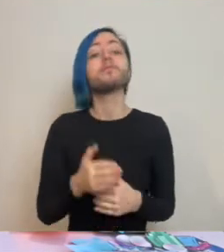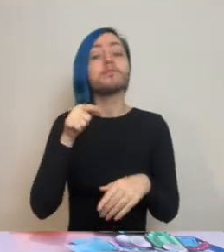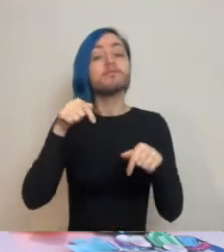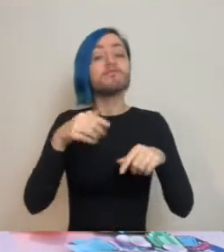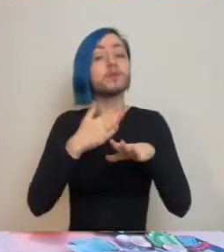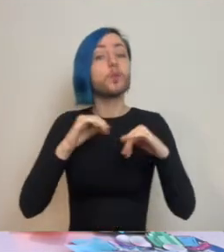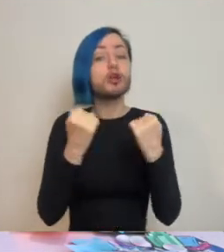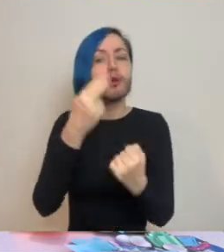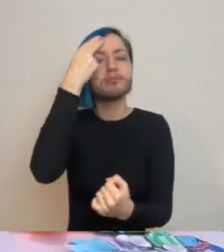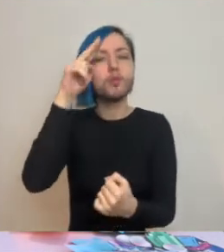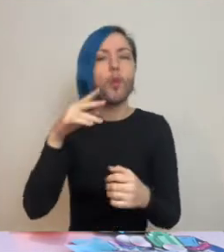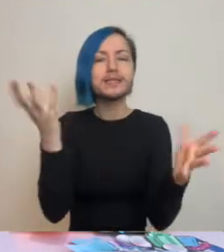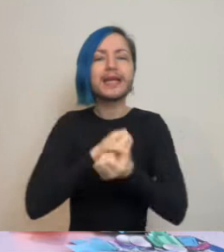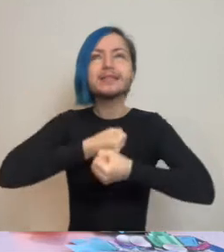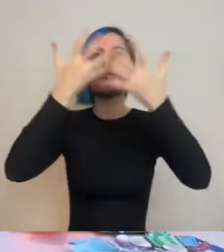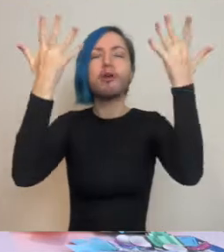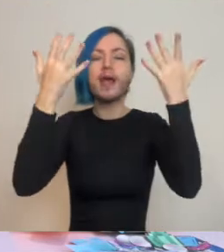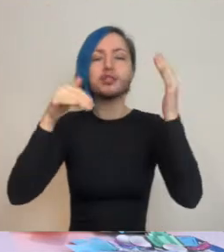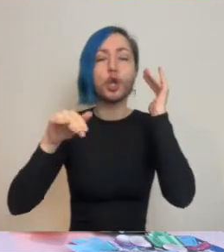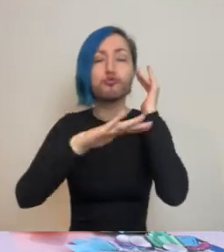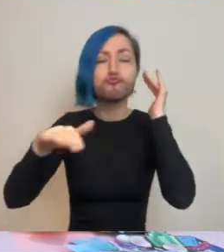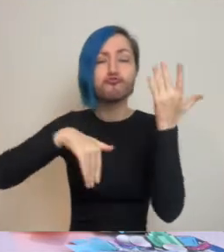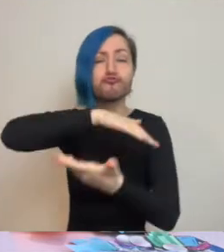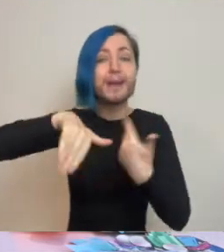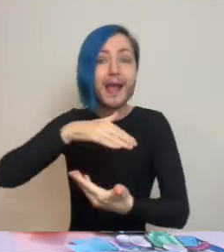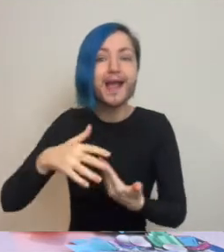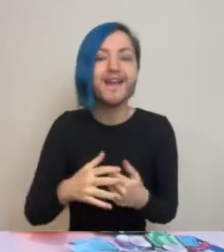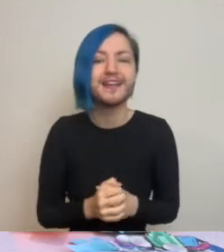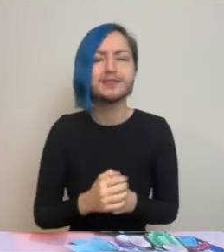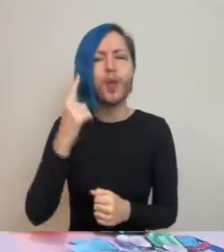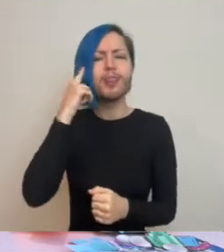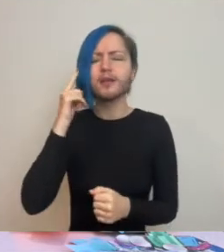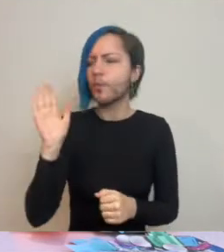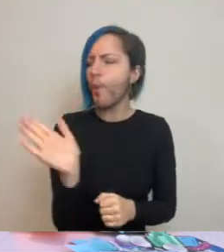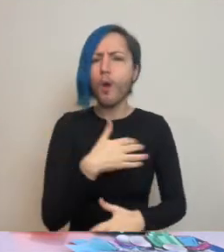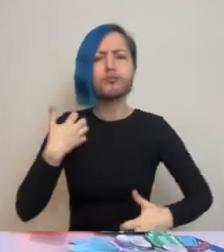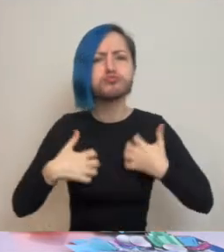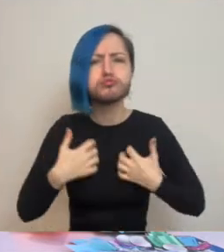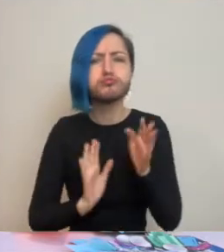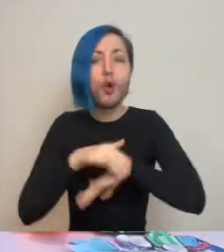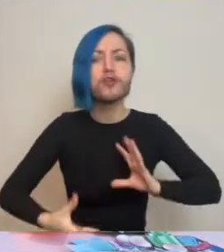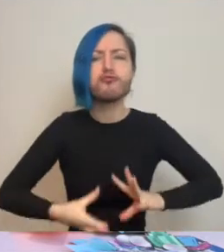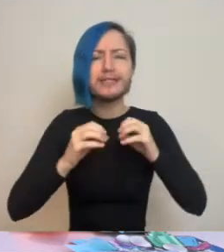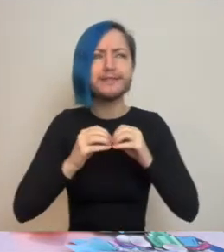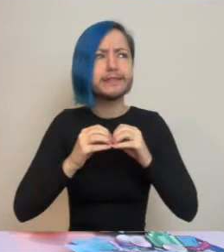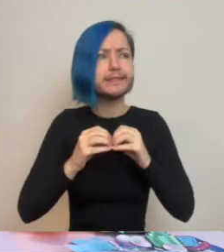called Inspiration Remix, and what we're going to do is think about what makes us all feel really excited about being